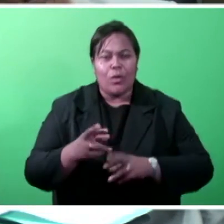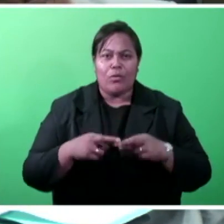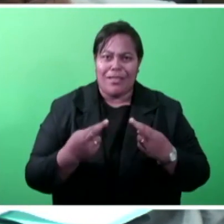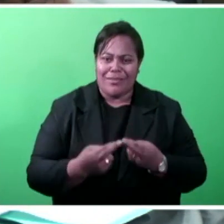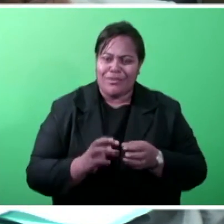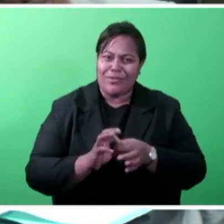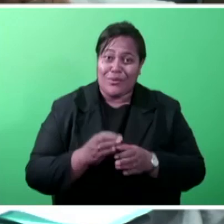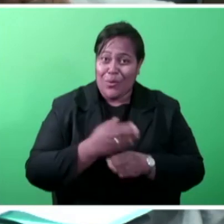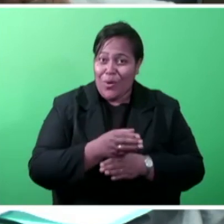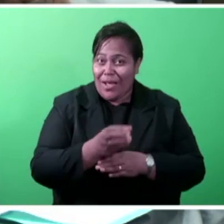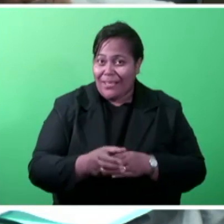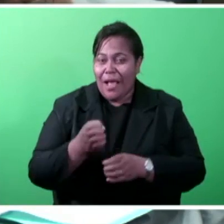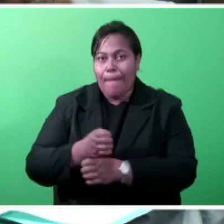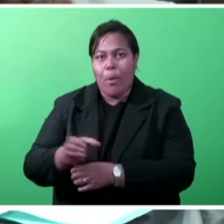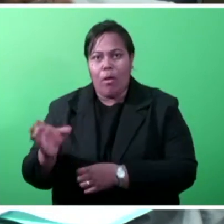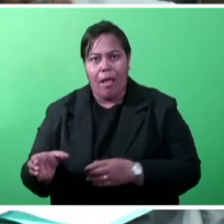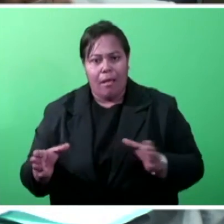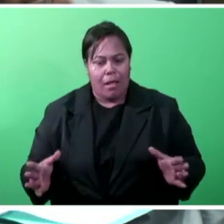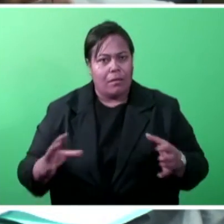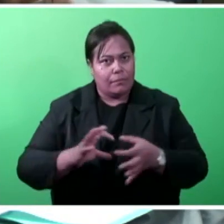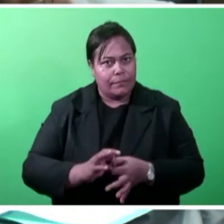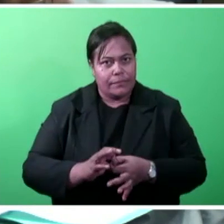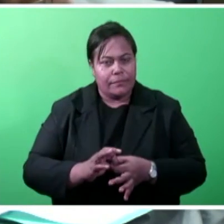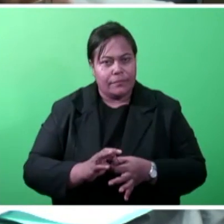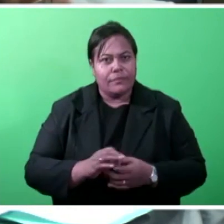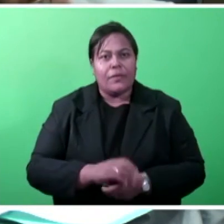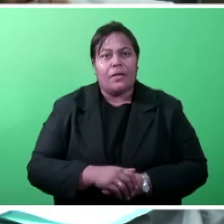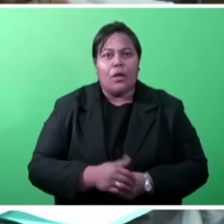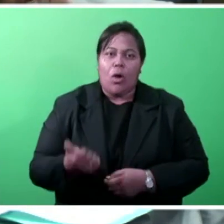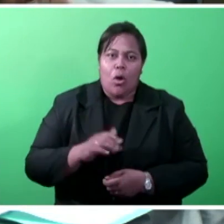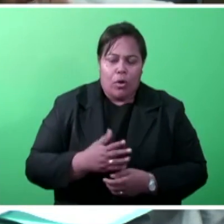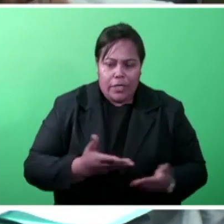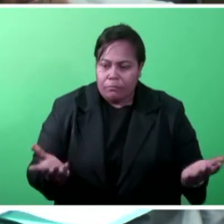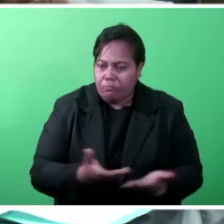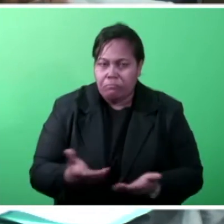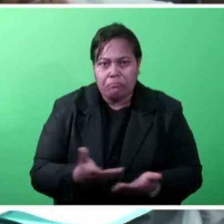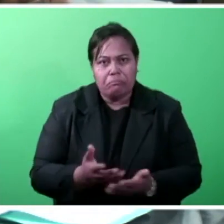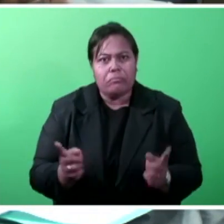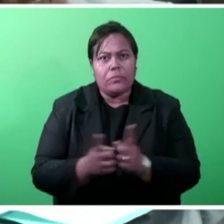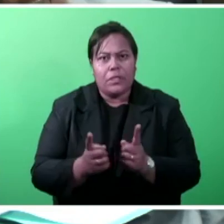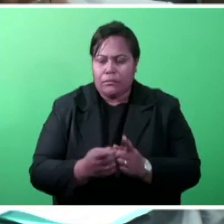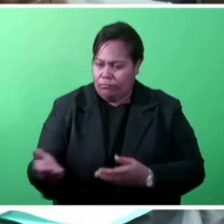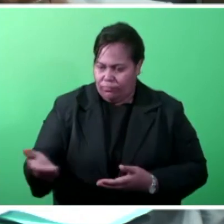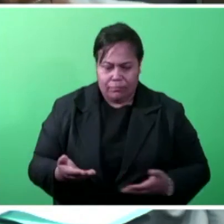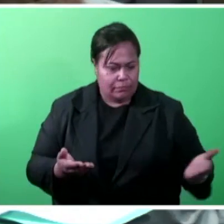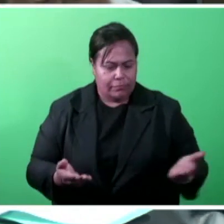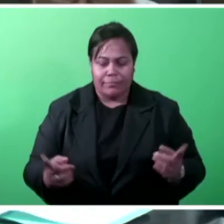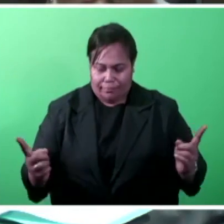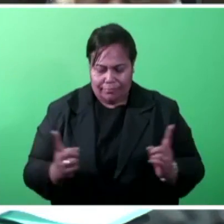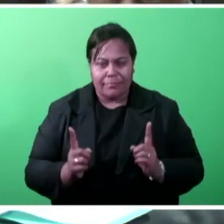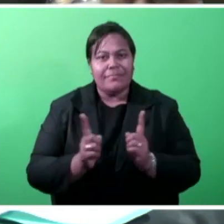conducted 2,989 on-site and face-to-face awareness on Employment Relations Act